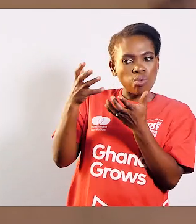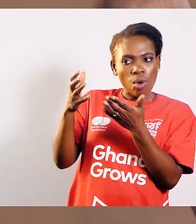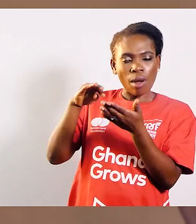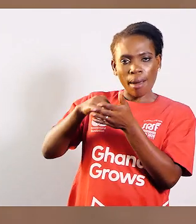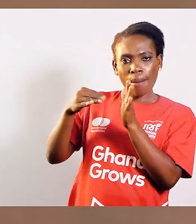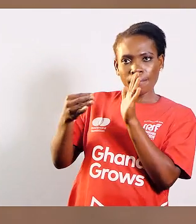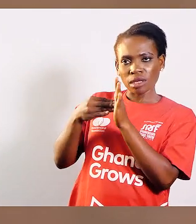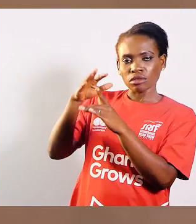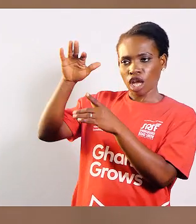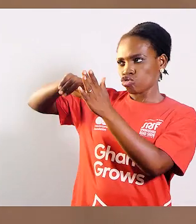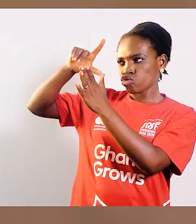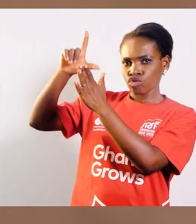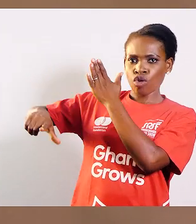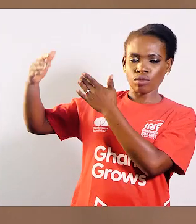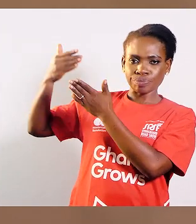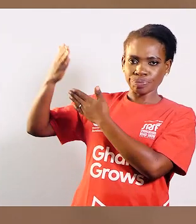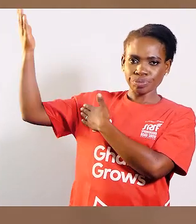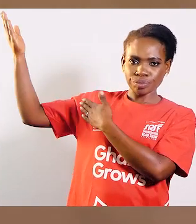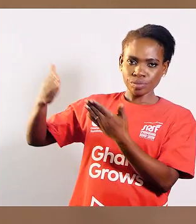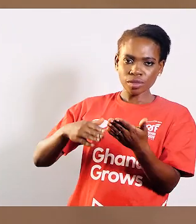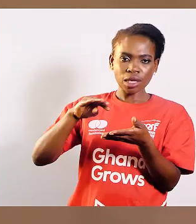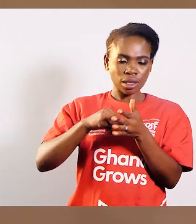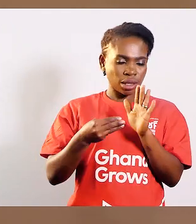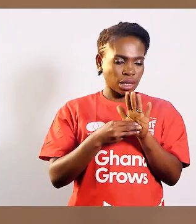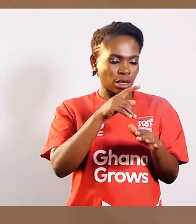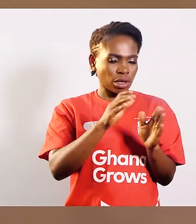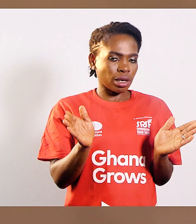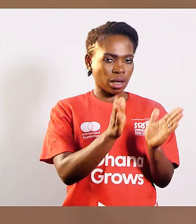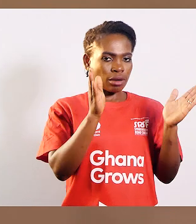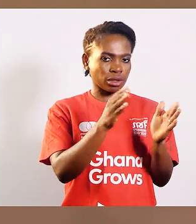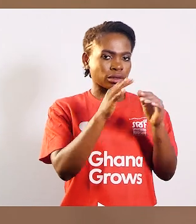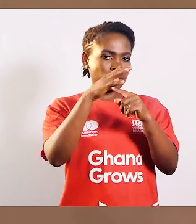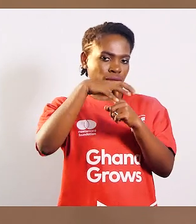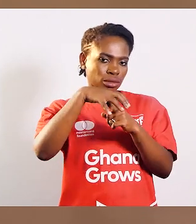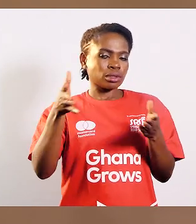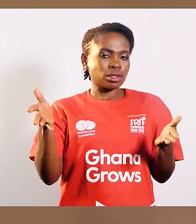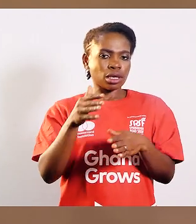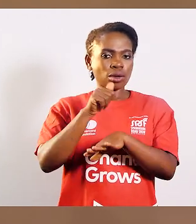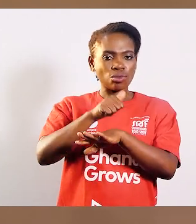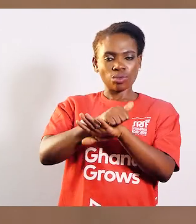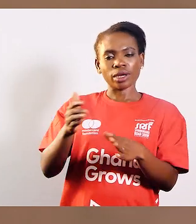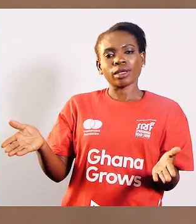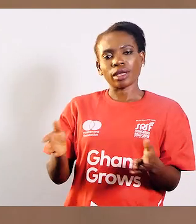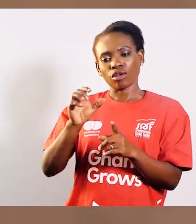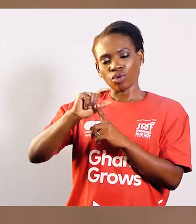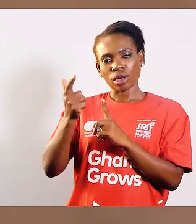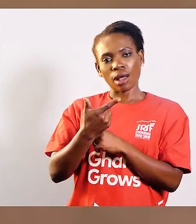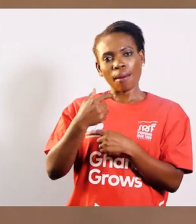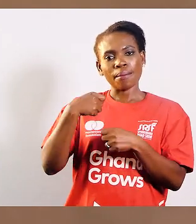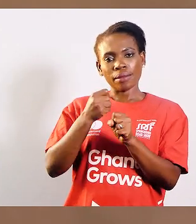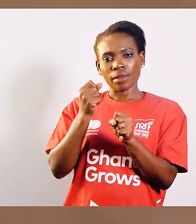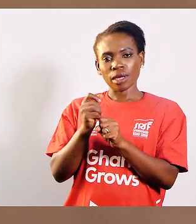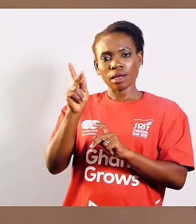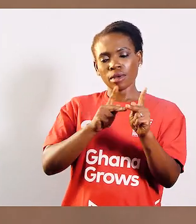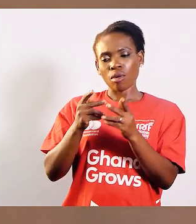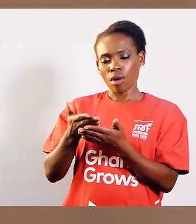eliminate the importation of mushroom, we should reduce the importation of mushrooms into the country so that we can produce locally to meet our local demand and